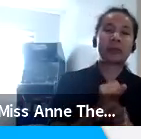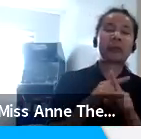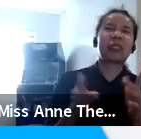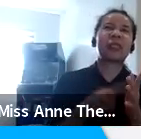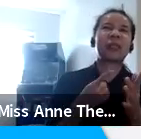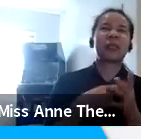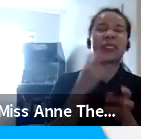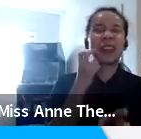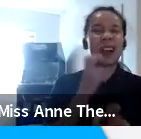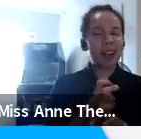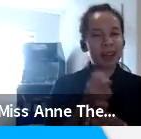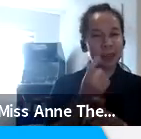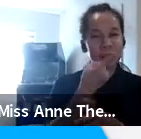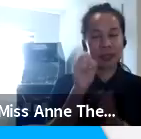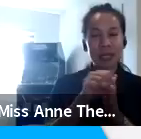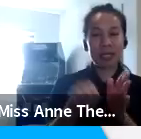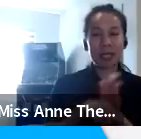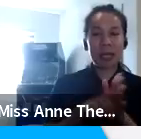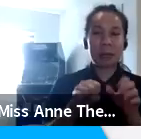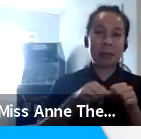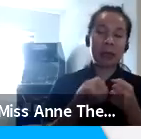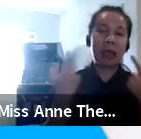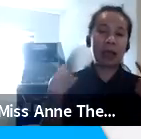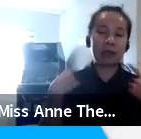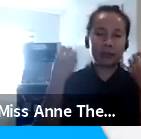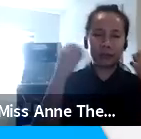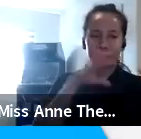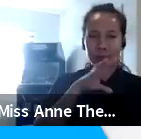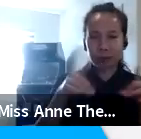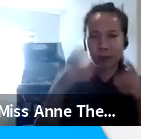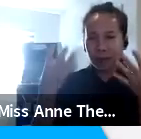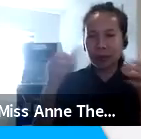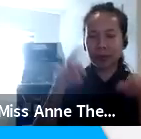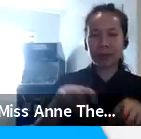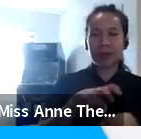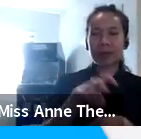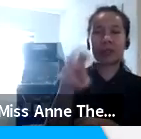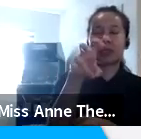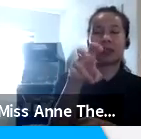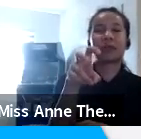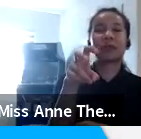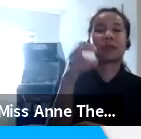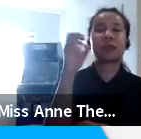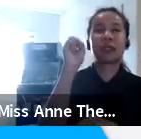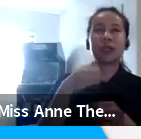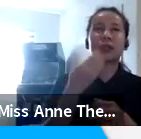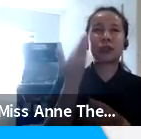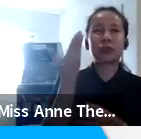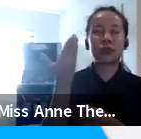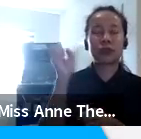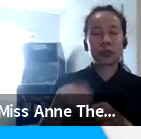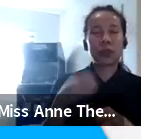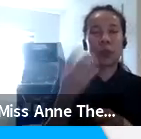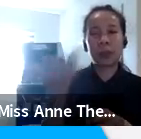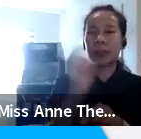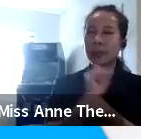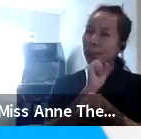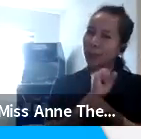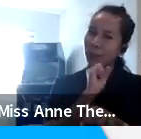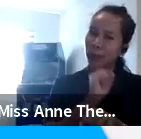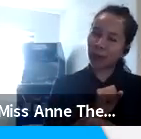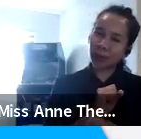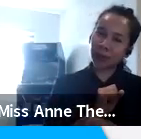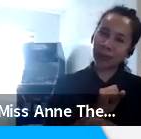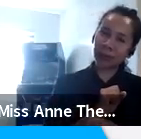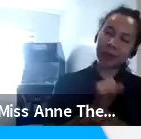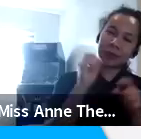semester break, I really have to do a lot of travels and there are so many commitments to, to